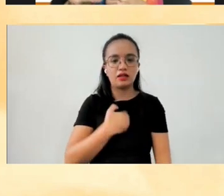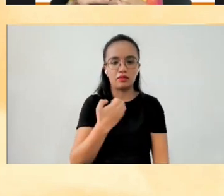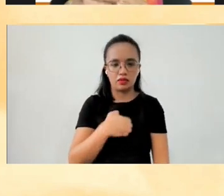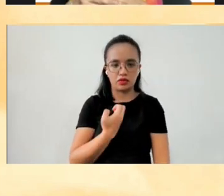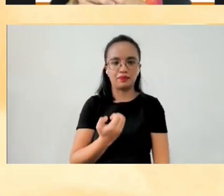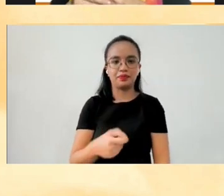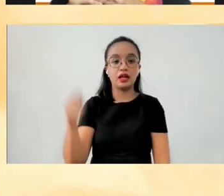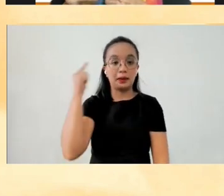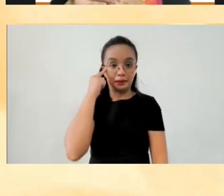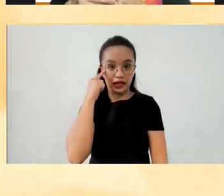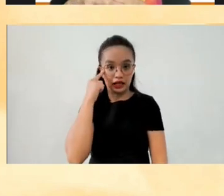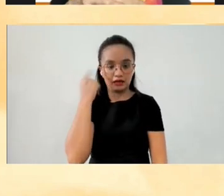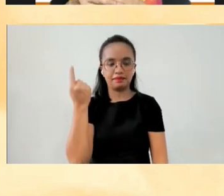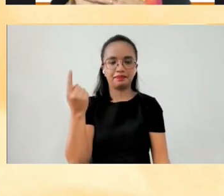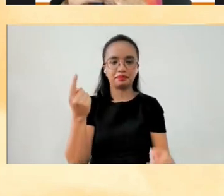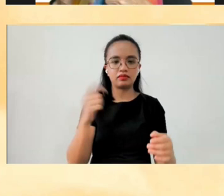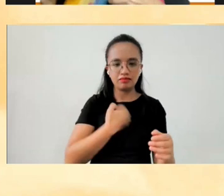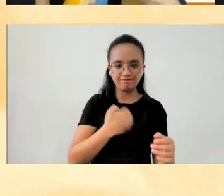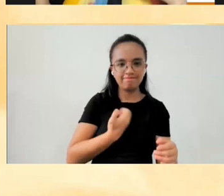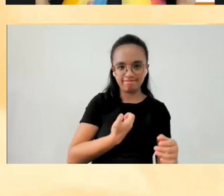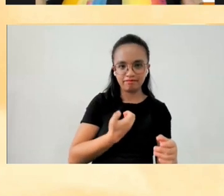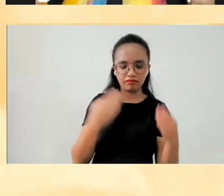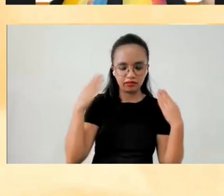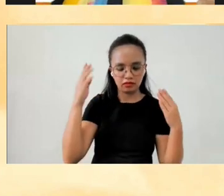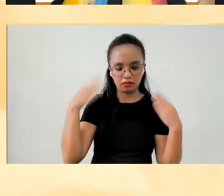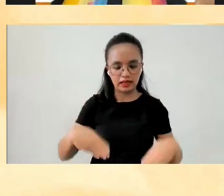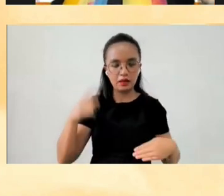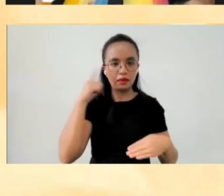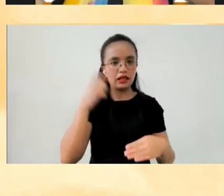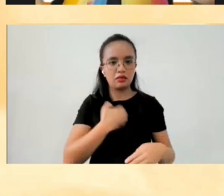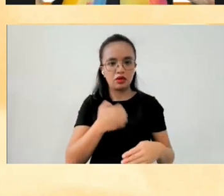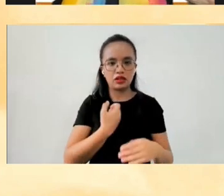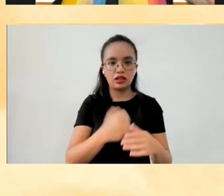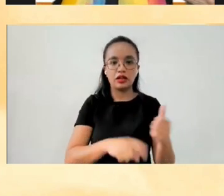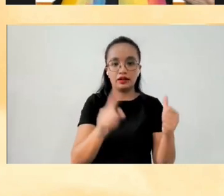the mind, the body, mind, and emotions. Parang on